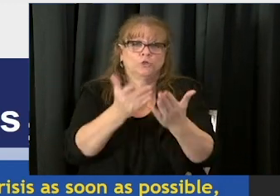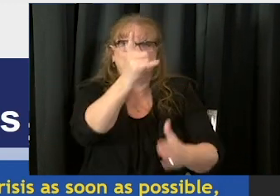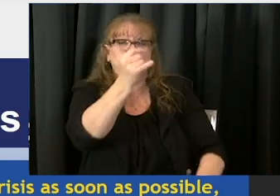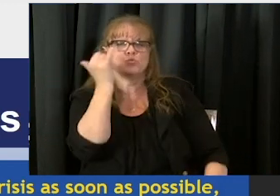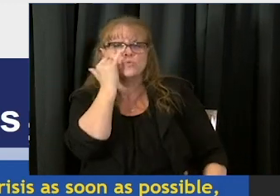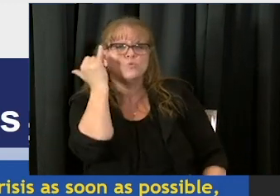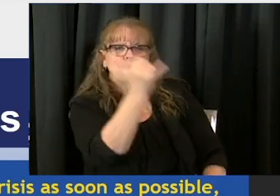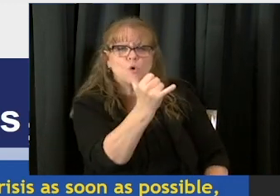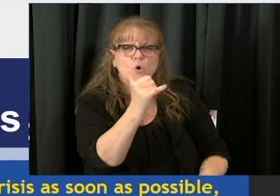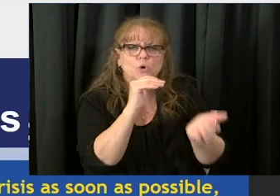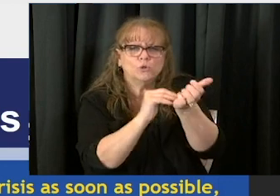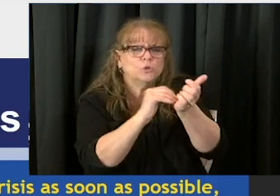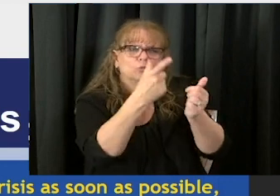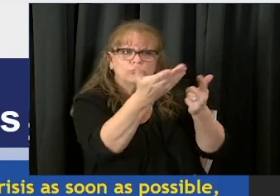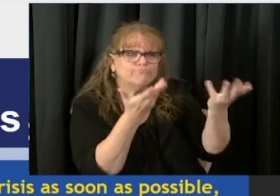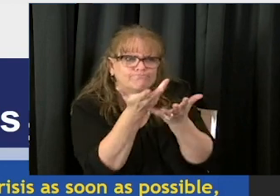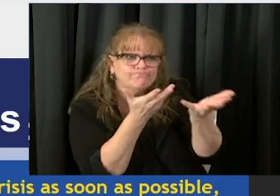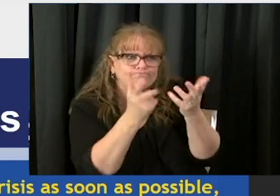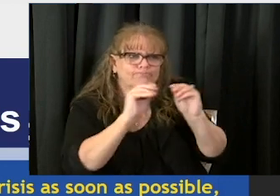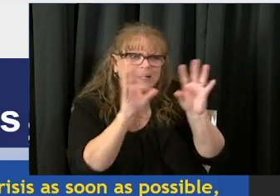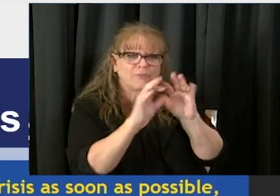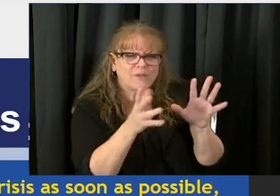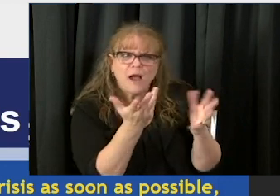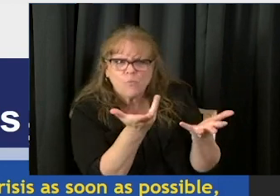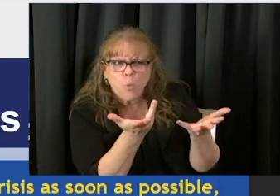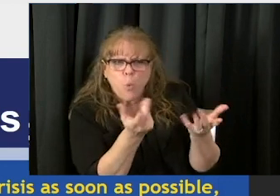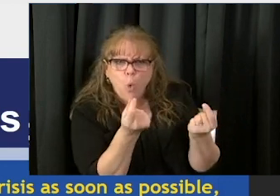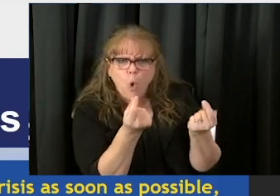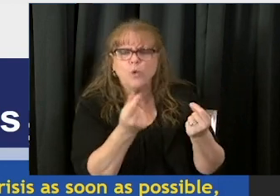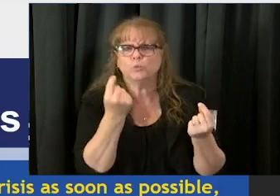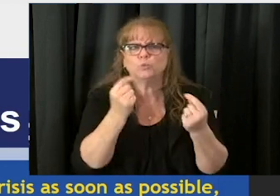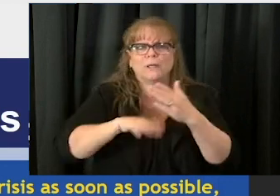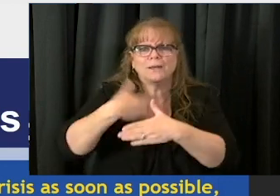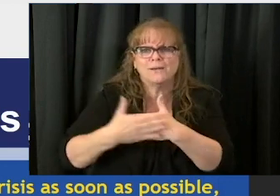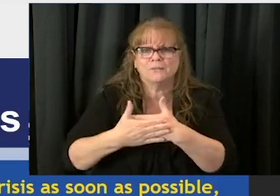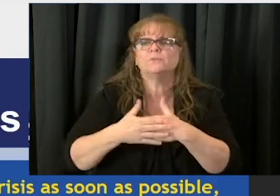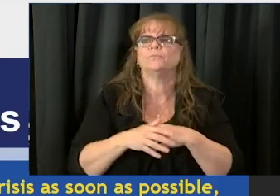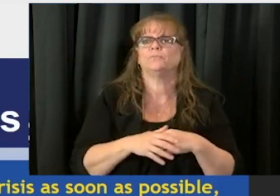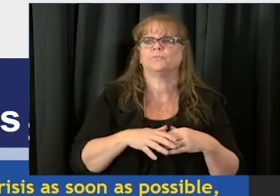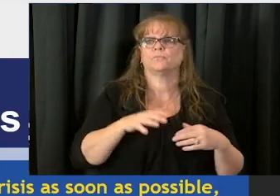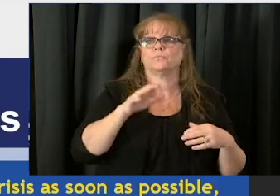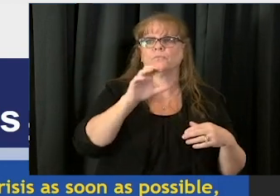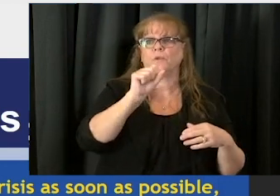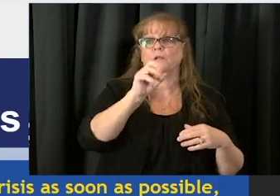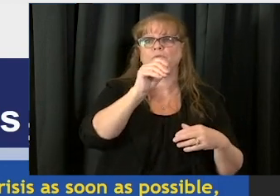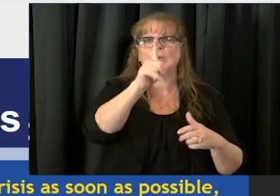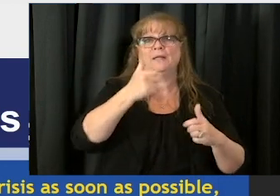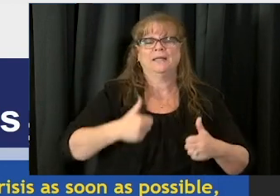care facilities through a federal pharmacy program using CVS and Walgreens.